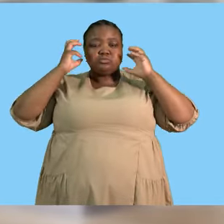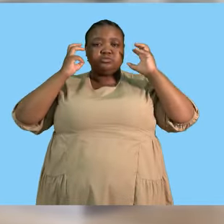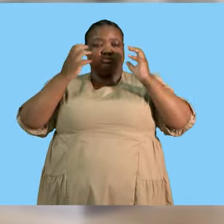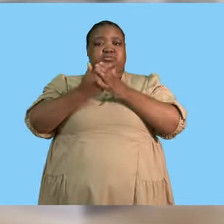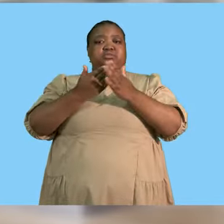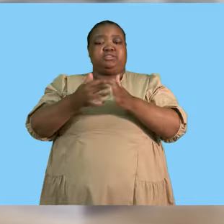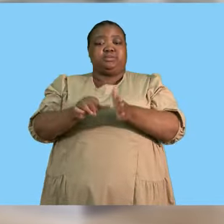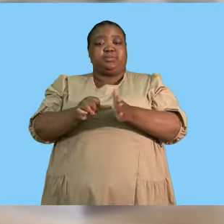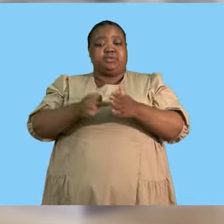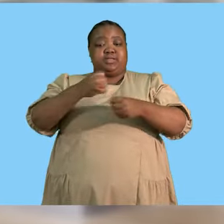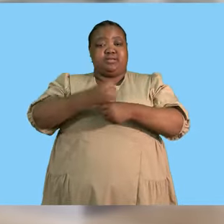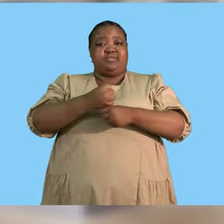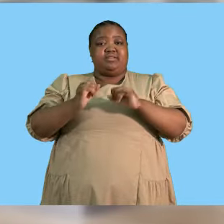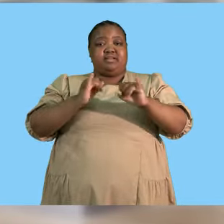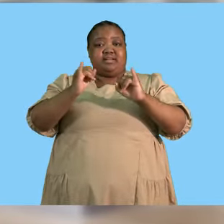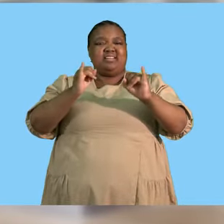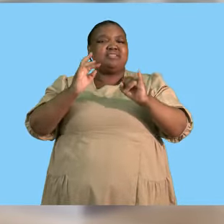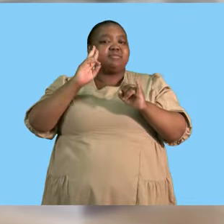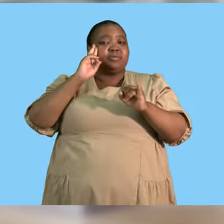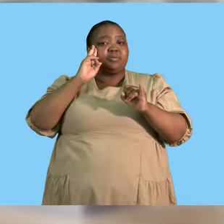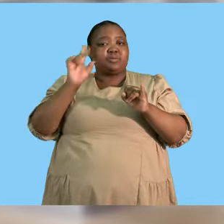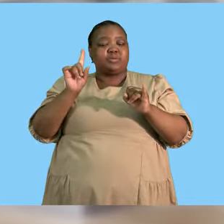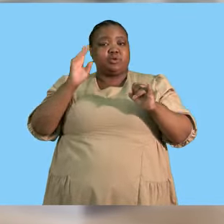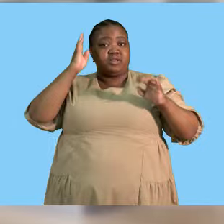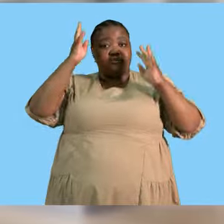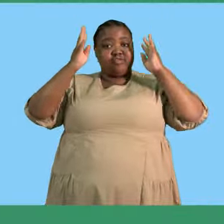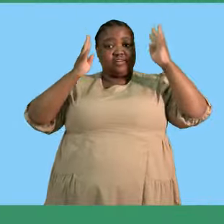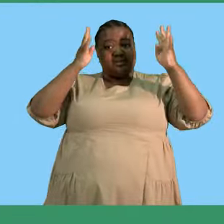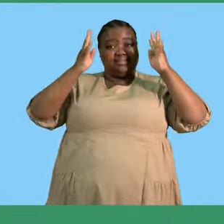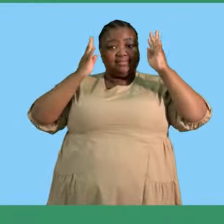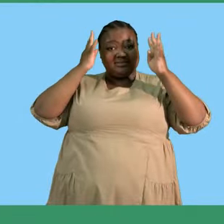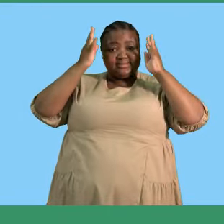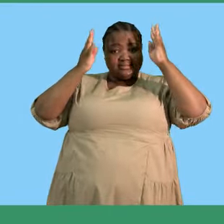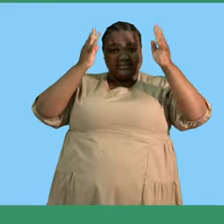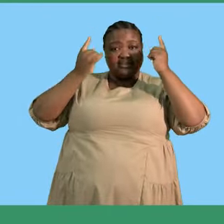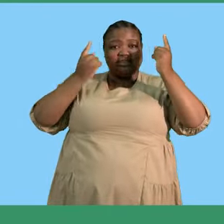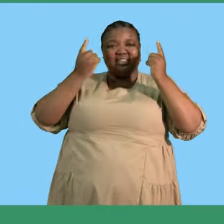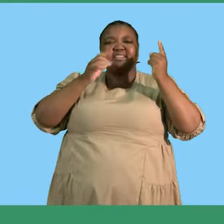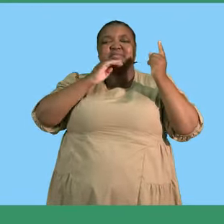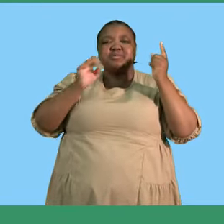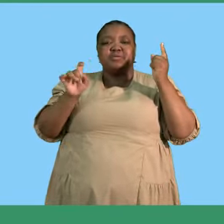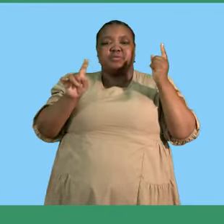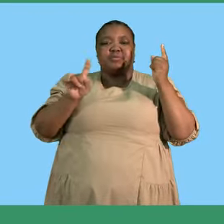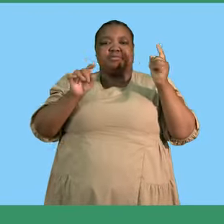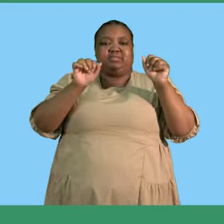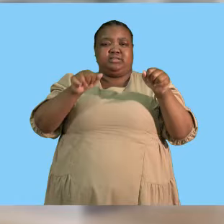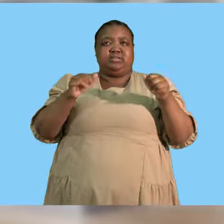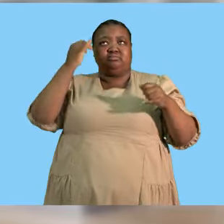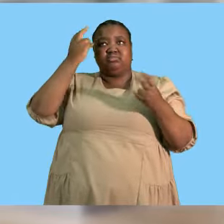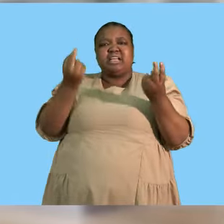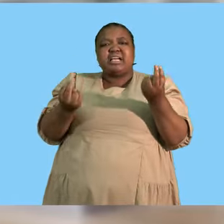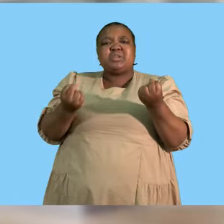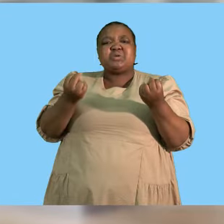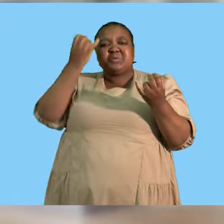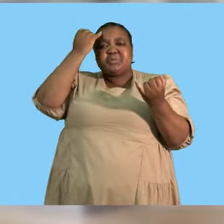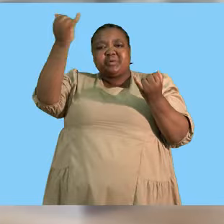important for you grade 11s to remember that when we are speaking about creative thinking, we are referring to coming up